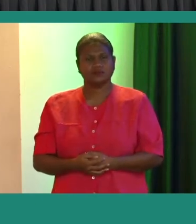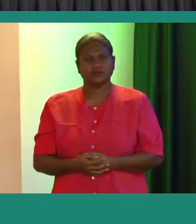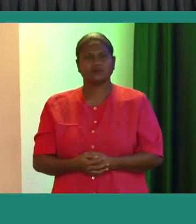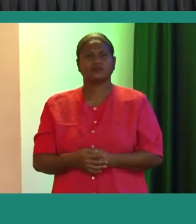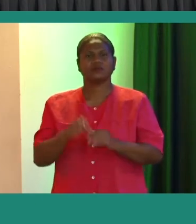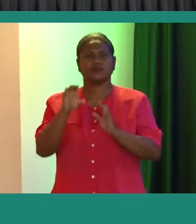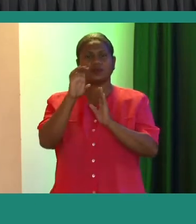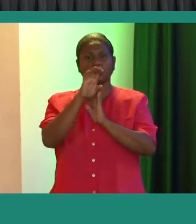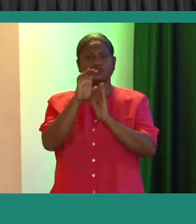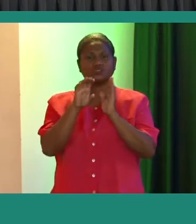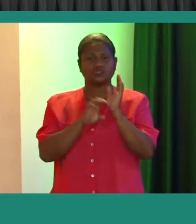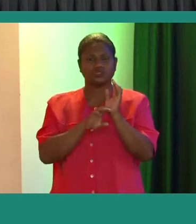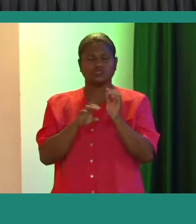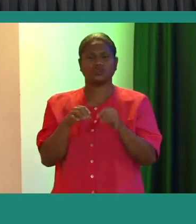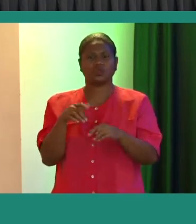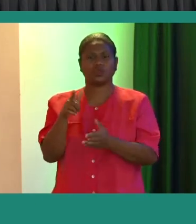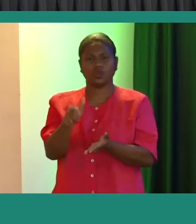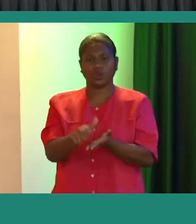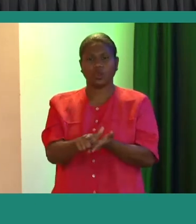Constitutional Law Reform